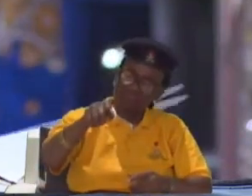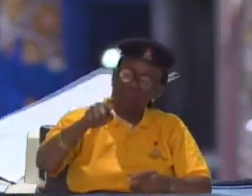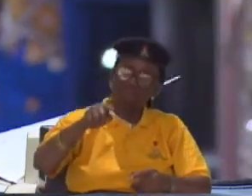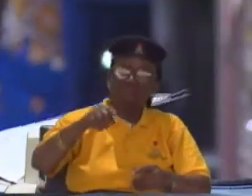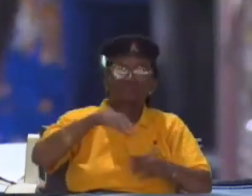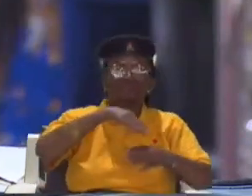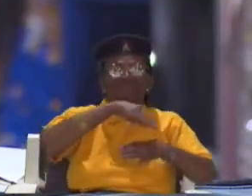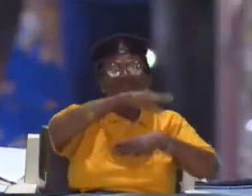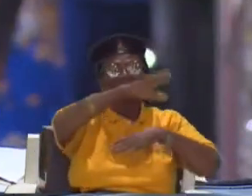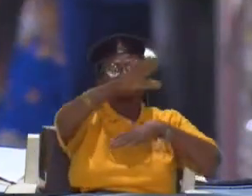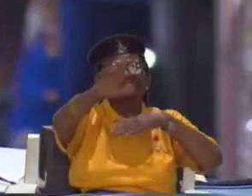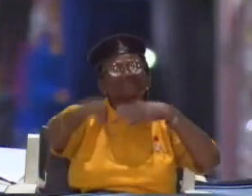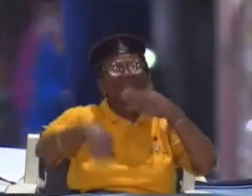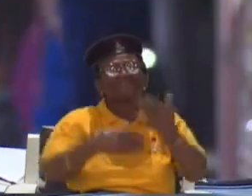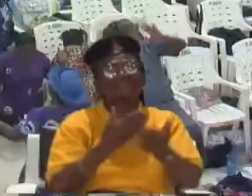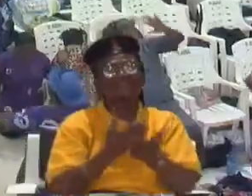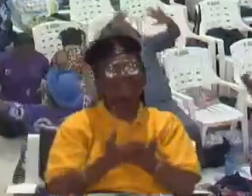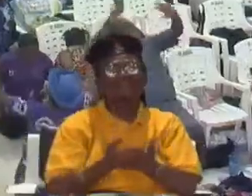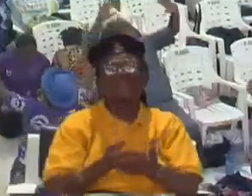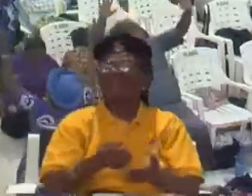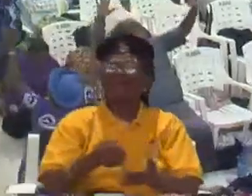All is well with you.